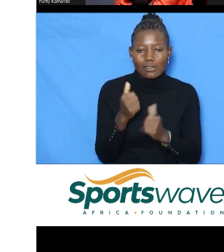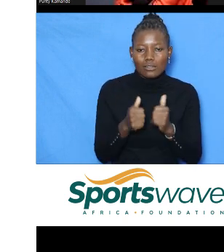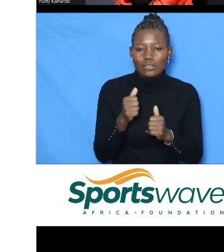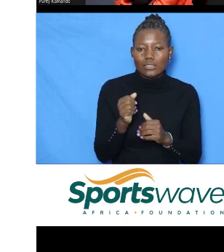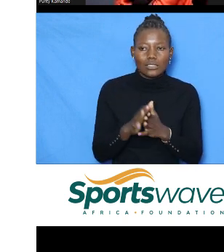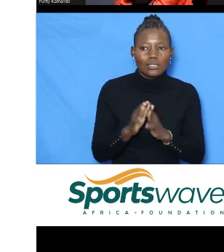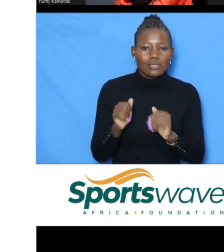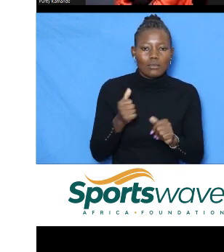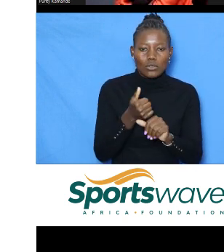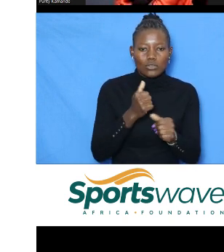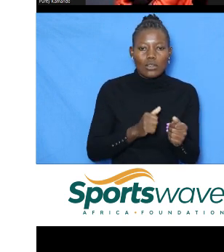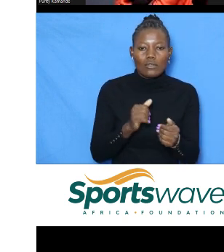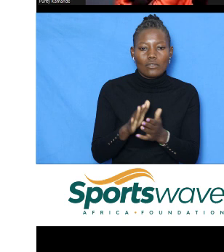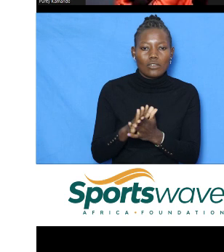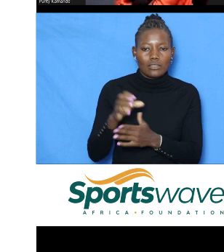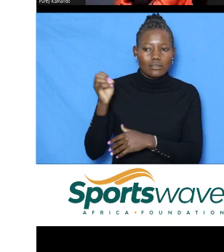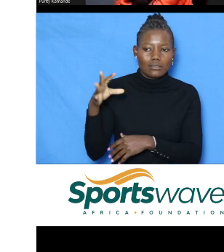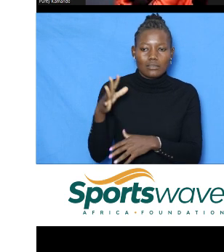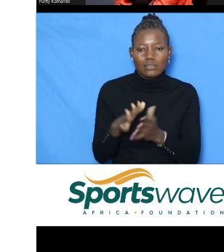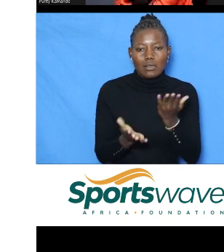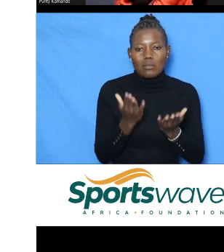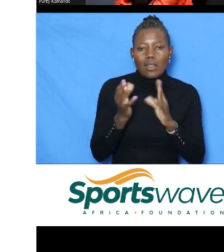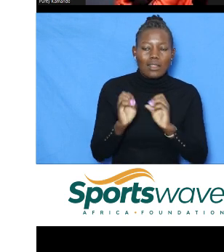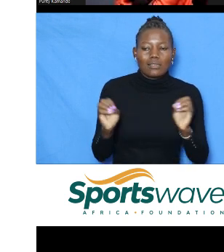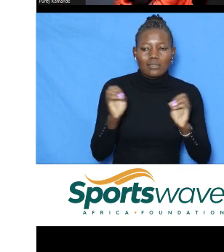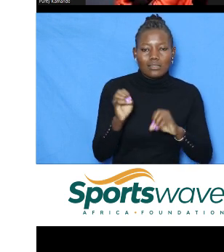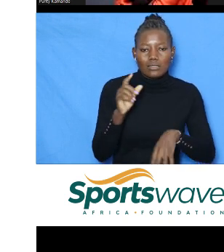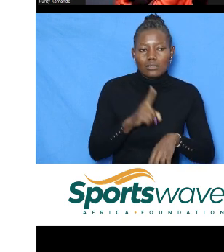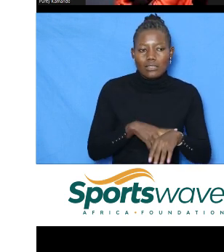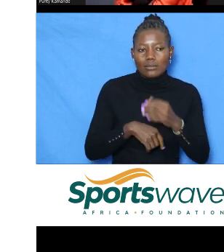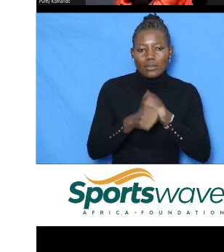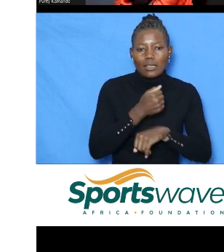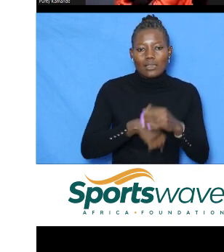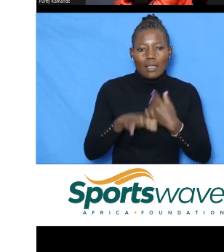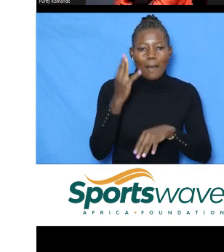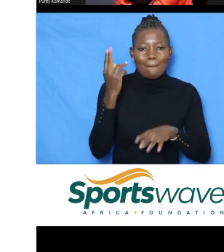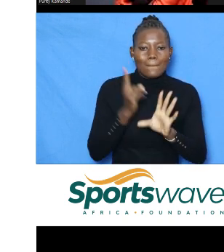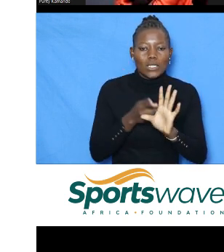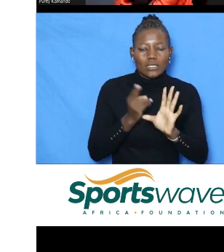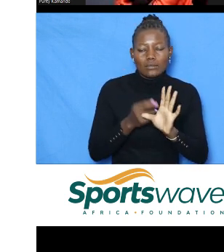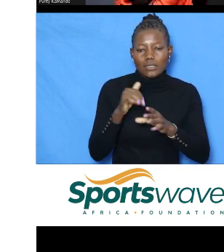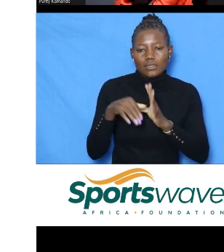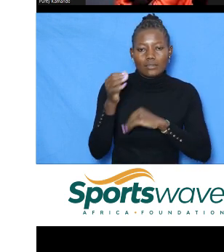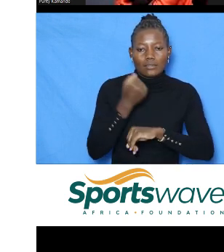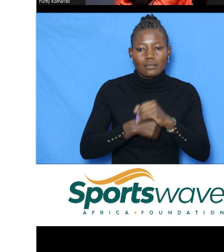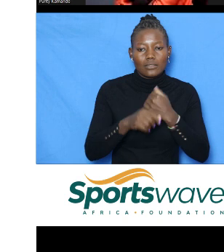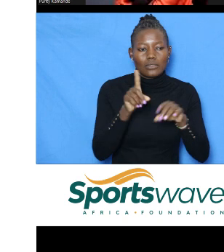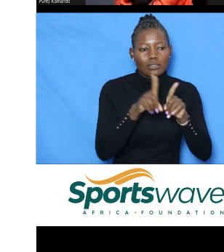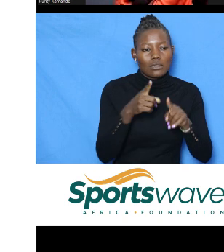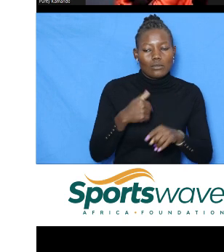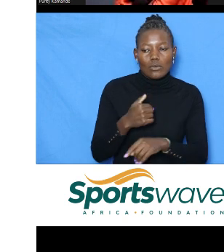to avoid electrolyte imbalances as they are actively participating in an activity. Then we have